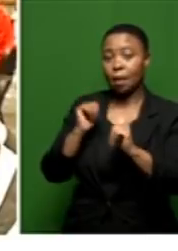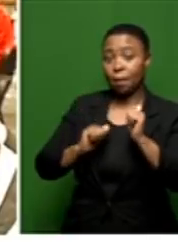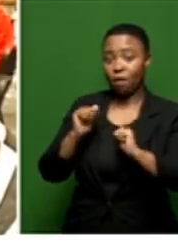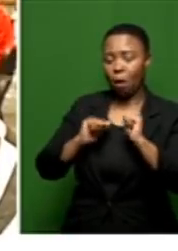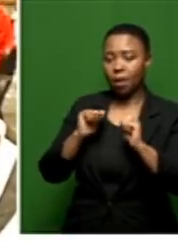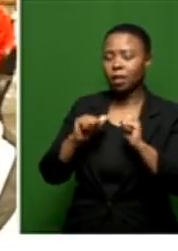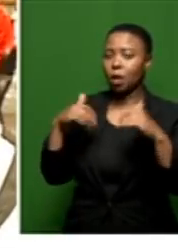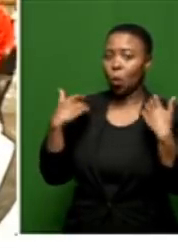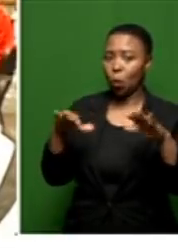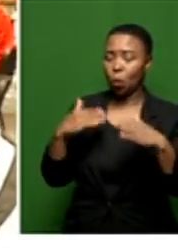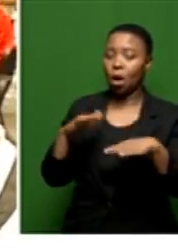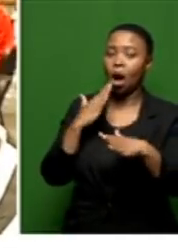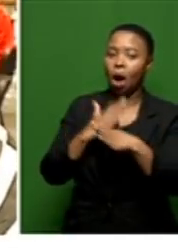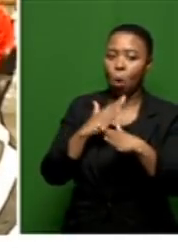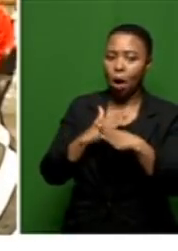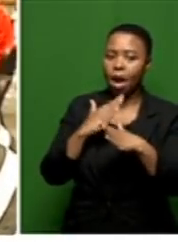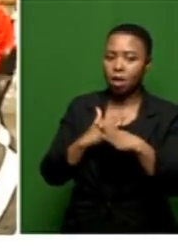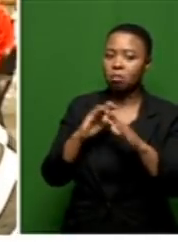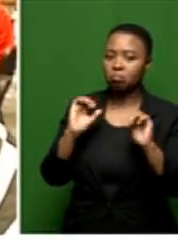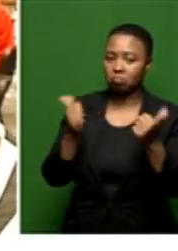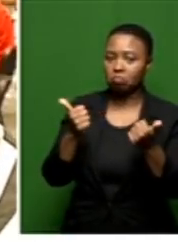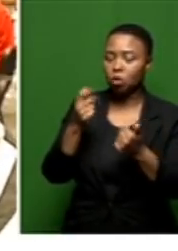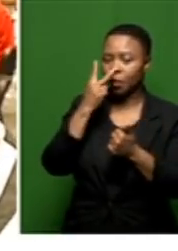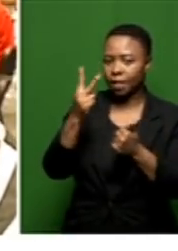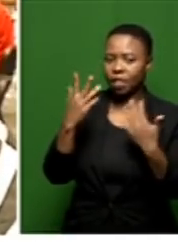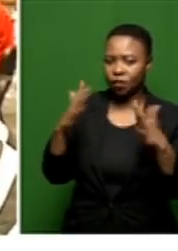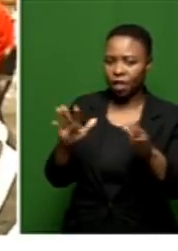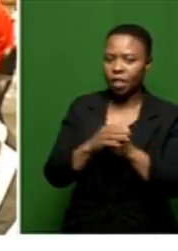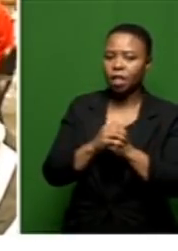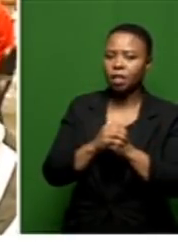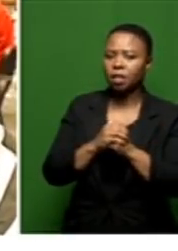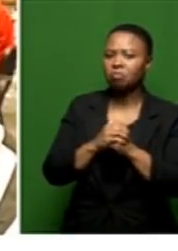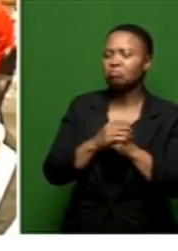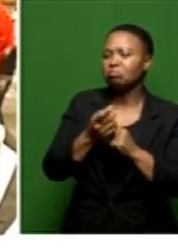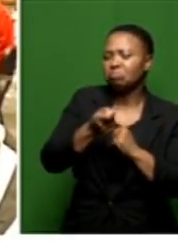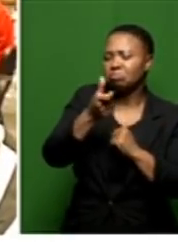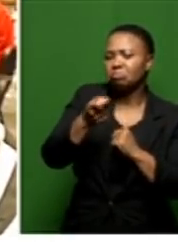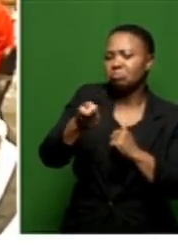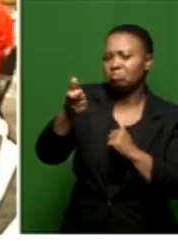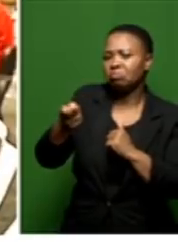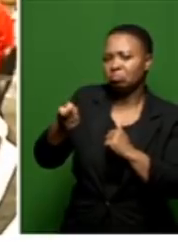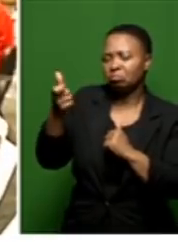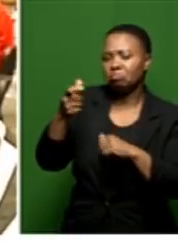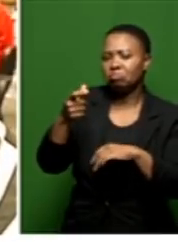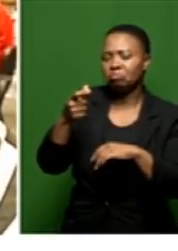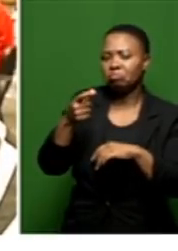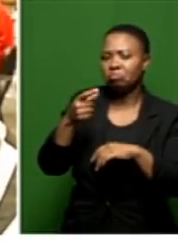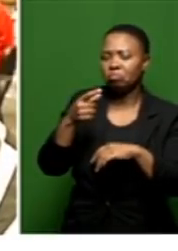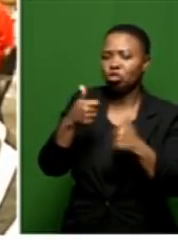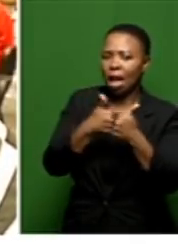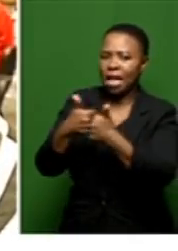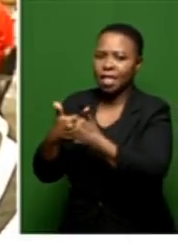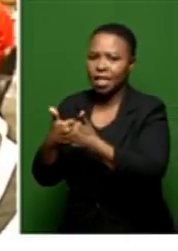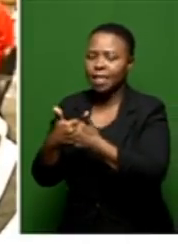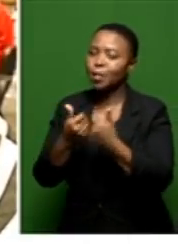brilliant work from the IEC in past elections. We've seen very few hitches, and they were usually able to solve them quite quickly. But